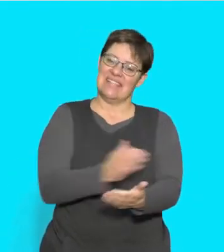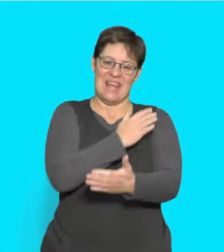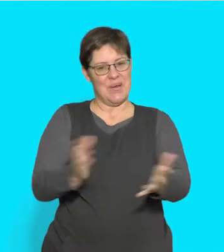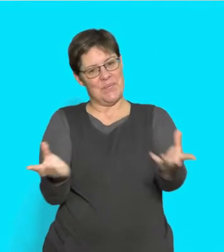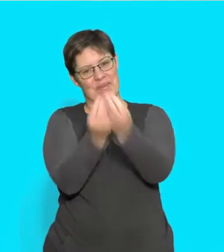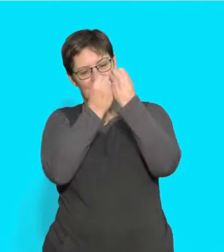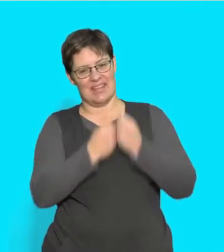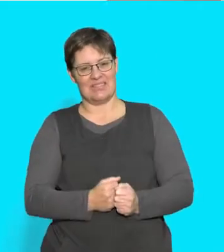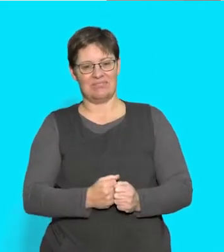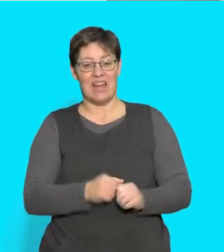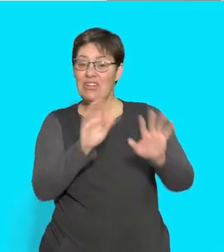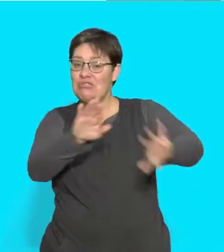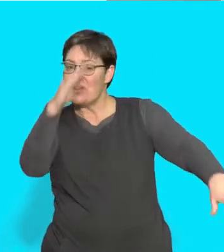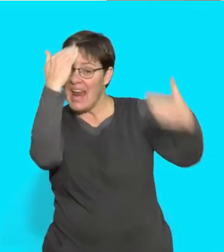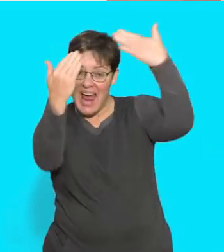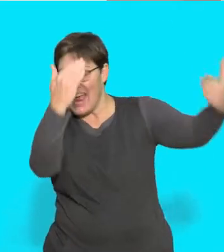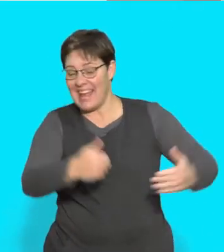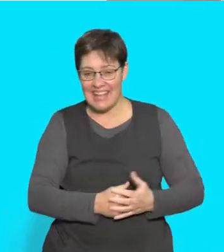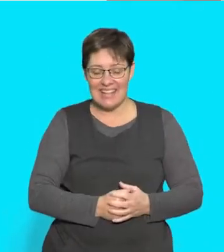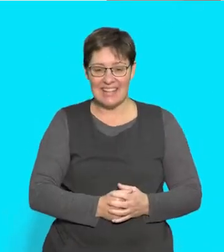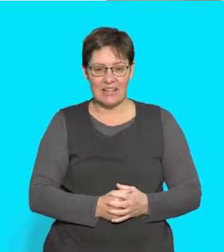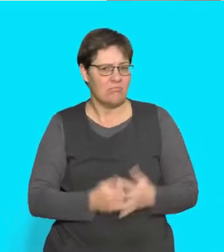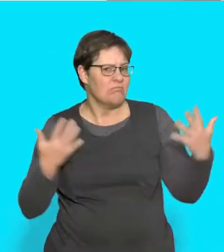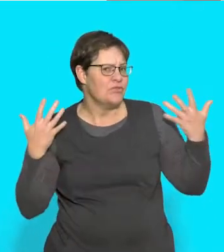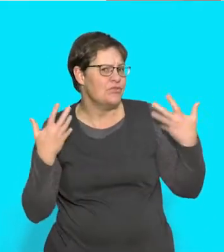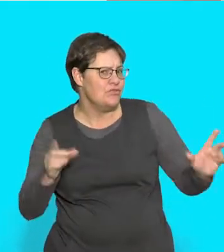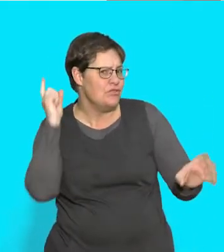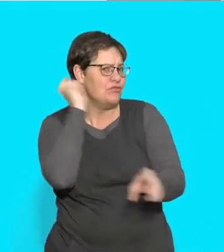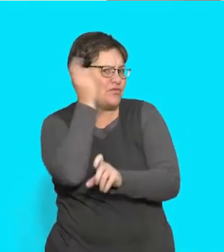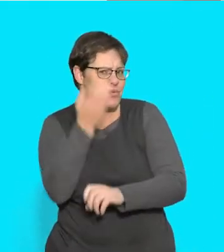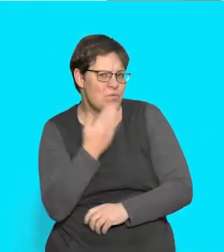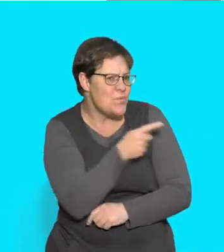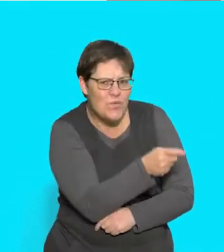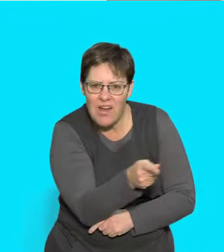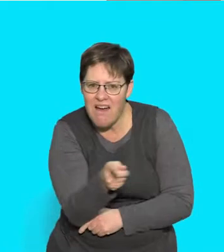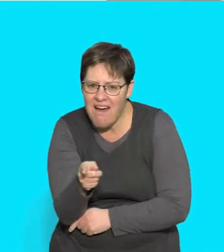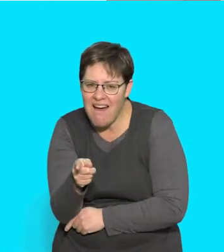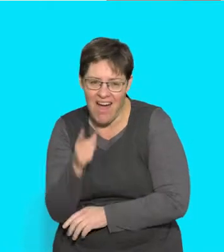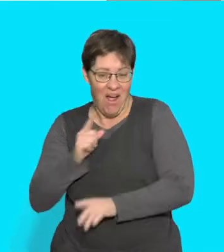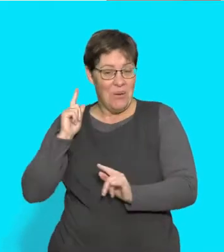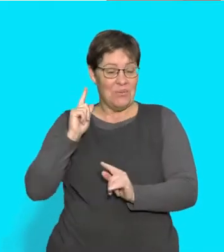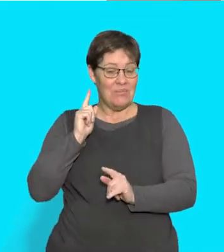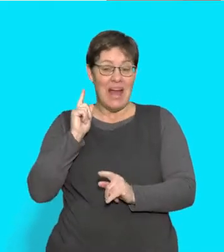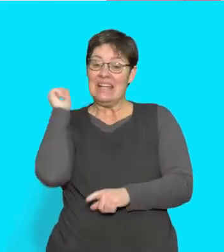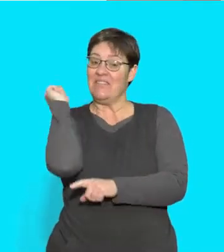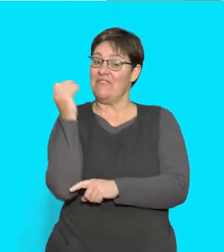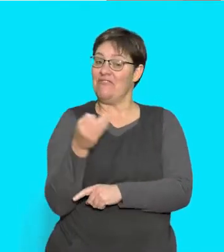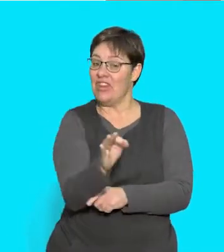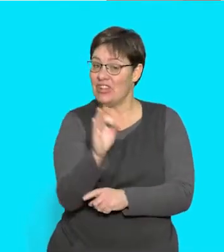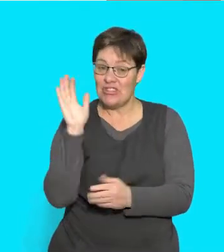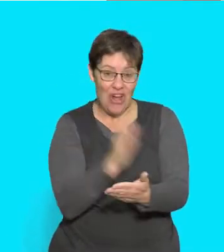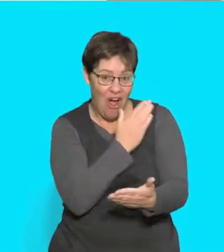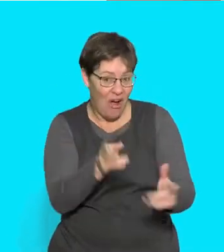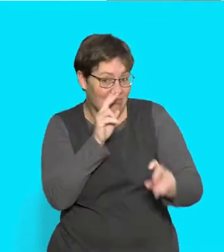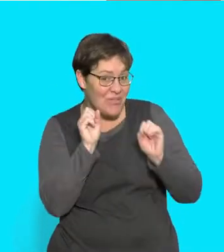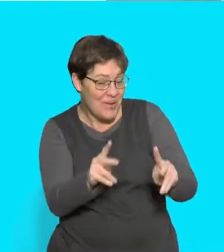Sing along. Hello, children. Who has been fishing? Let's sing a song about fish.